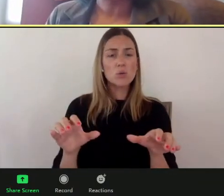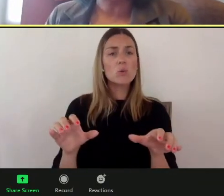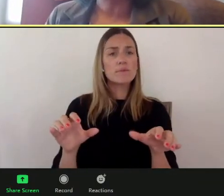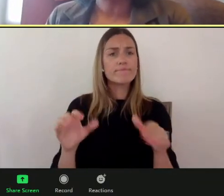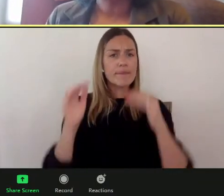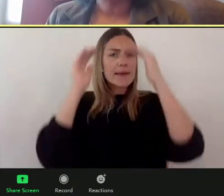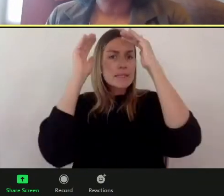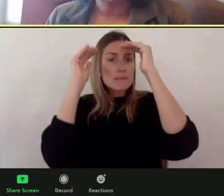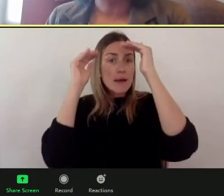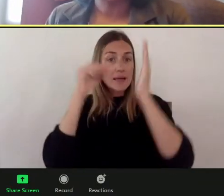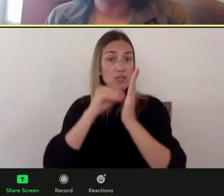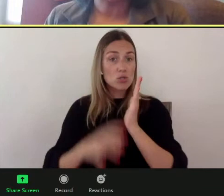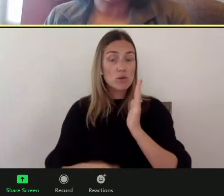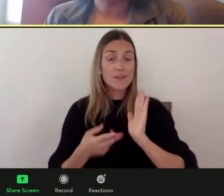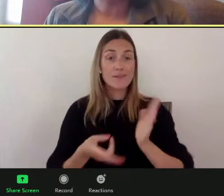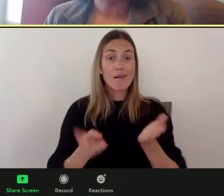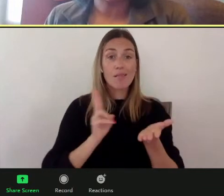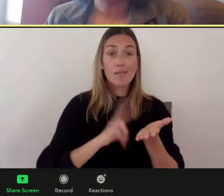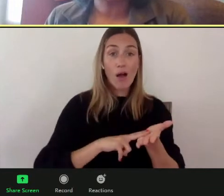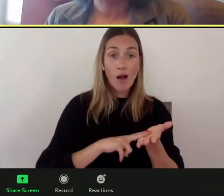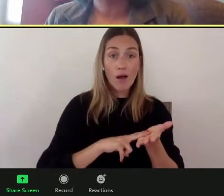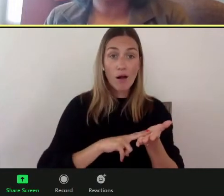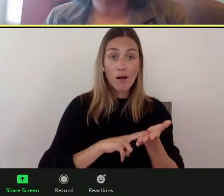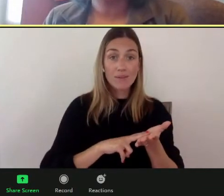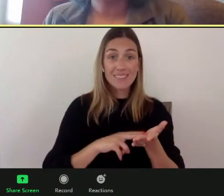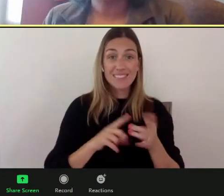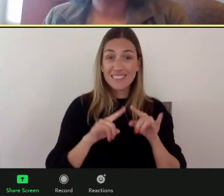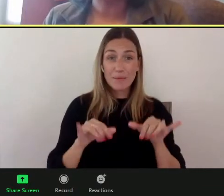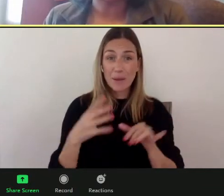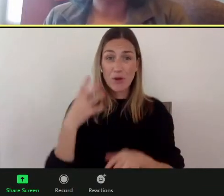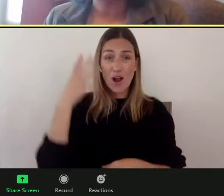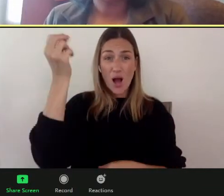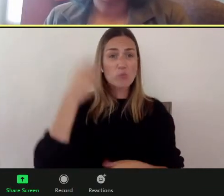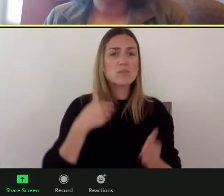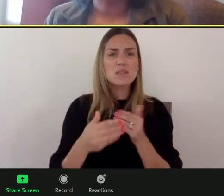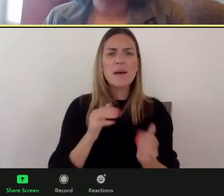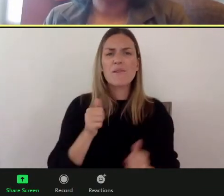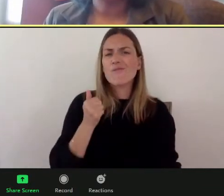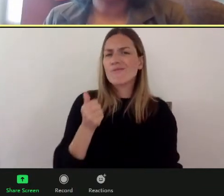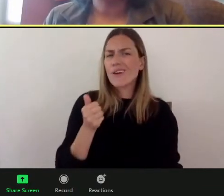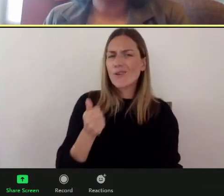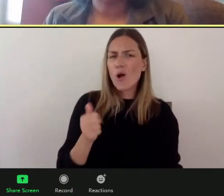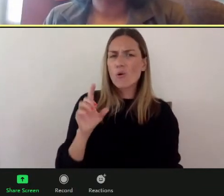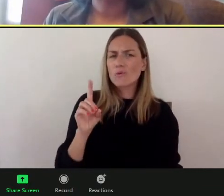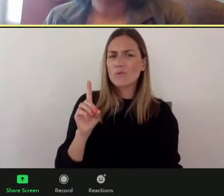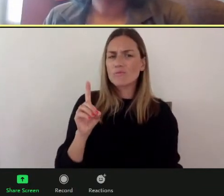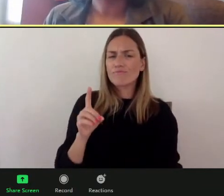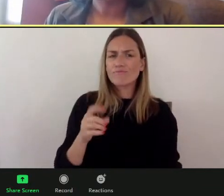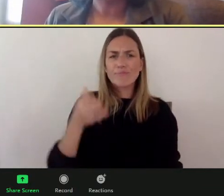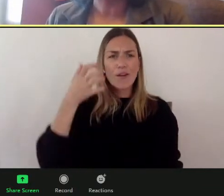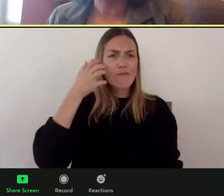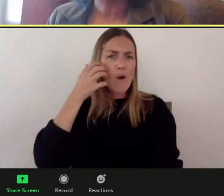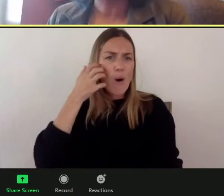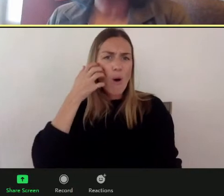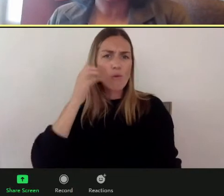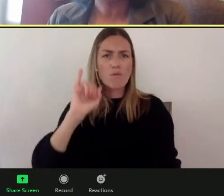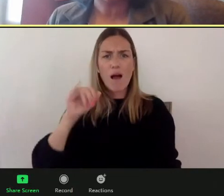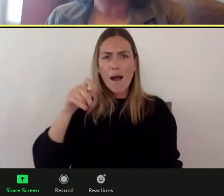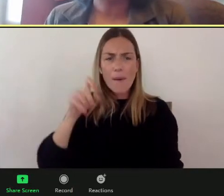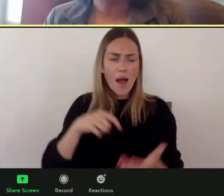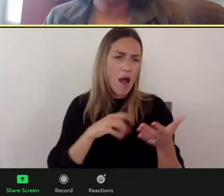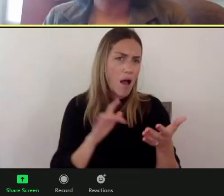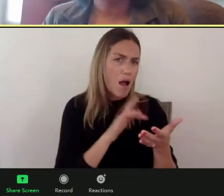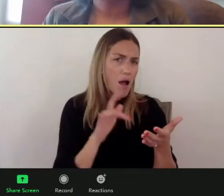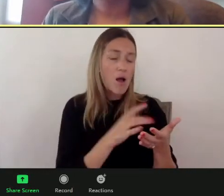into class while they are out. So whether that is from their own device or whether it's from a device that they check out from the school,